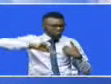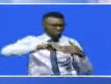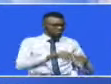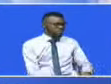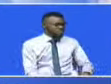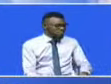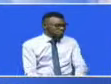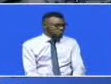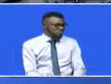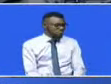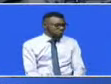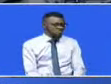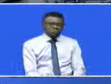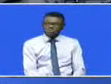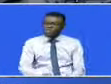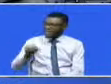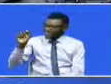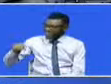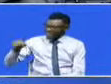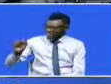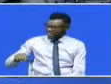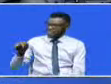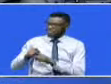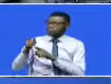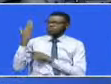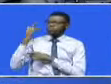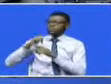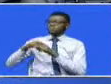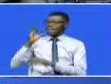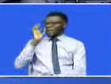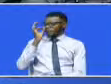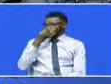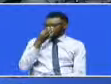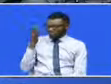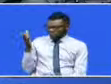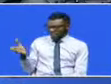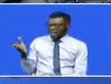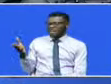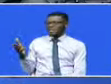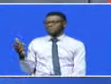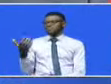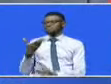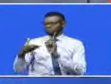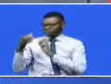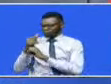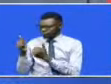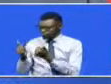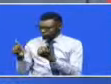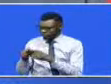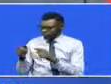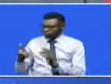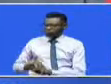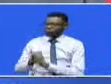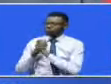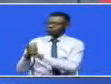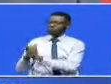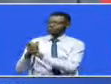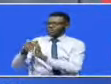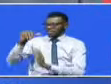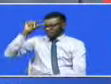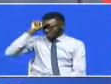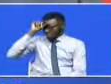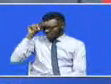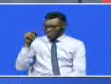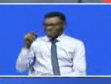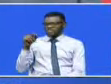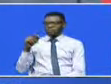even, was that? Oh, even during the Kibaki time it was met. Even in the earlier times of the Uhuru Jubilee government, they were meeting it. But it's when